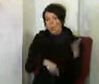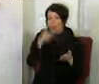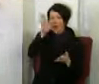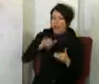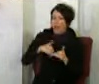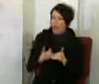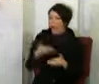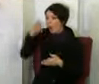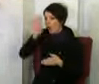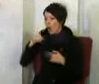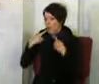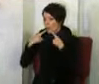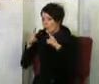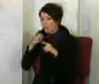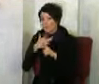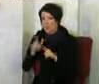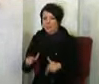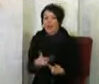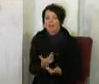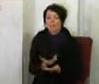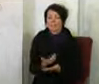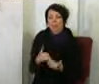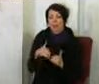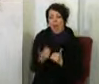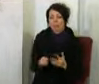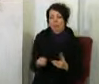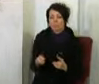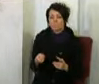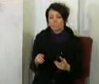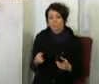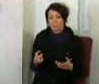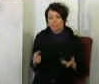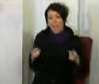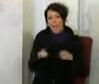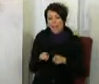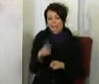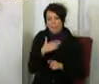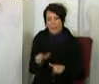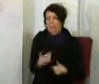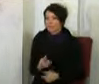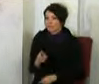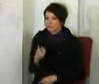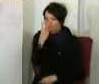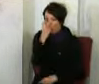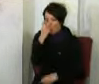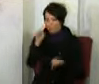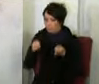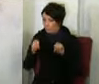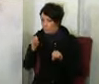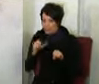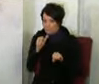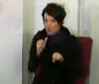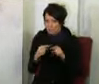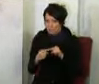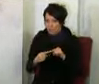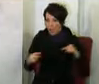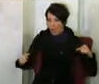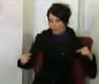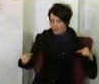works in my life, how that actually occurs. Doubt is not the